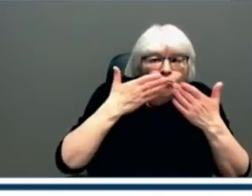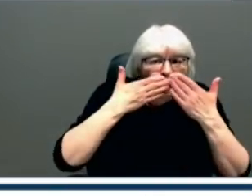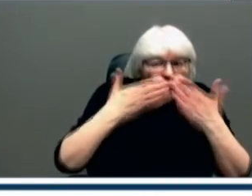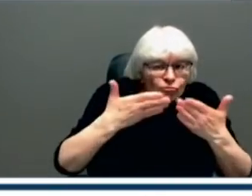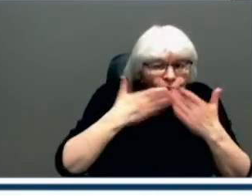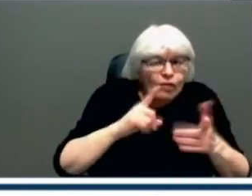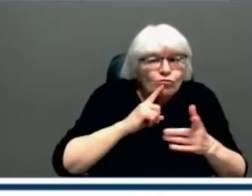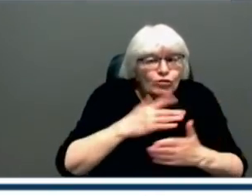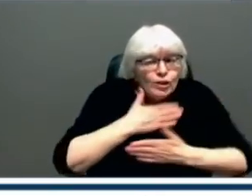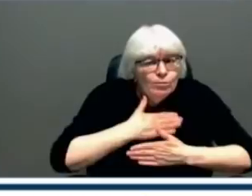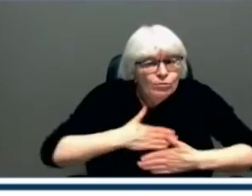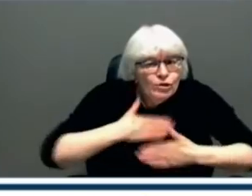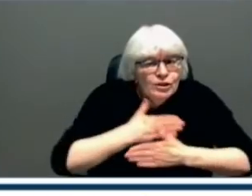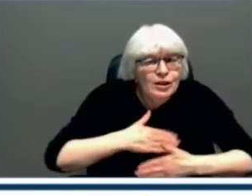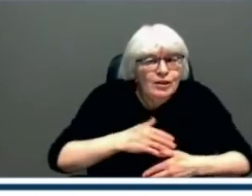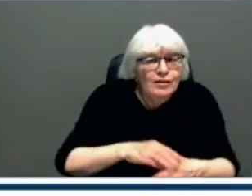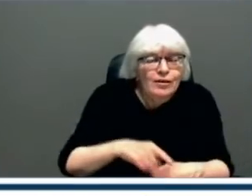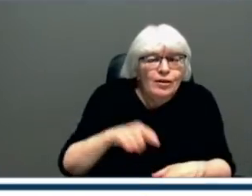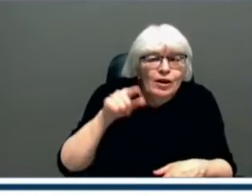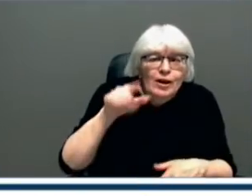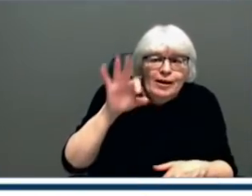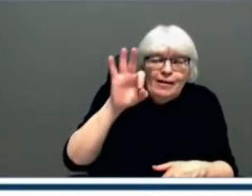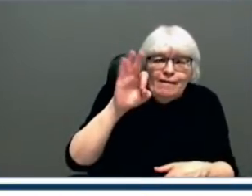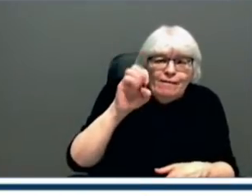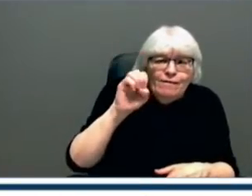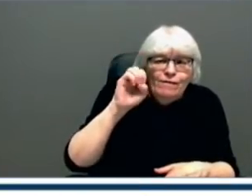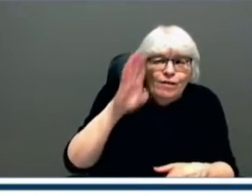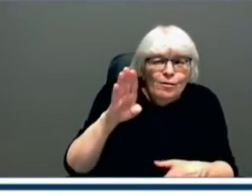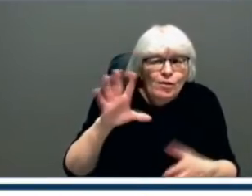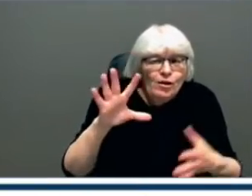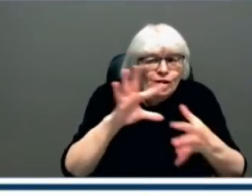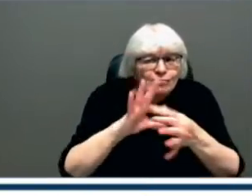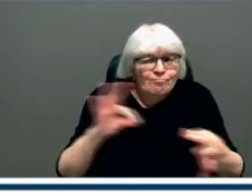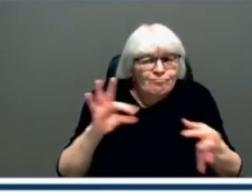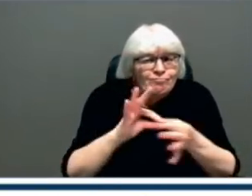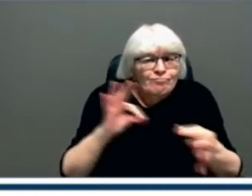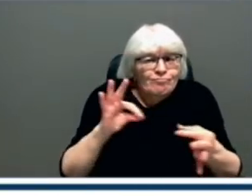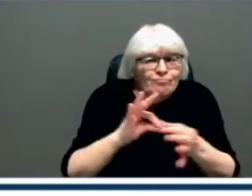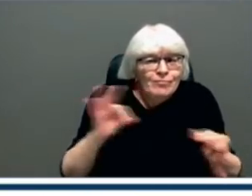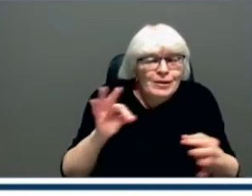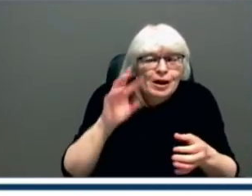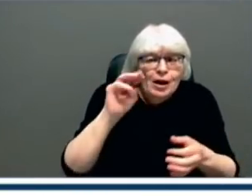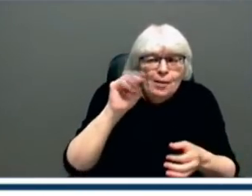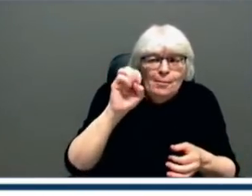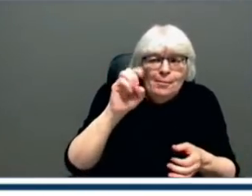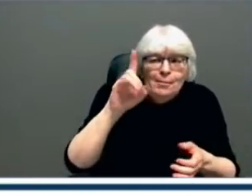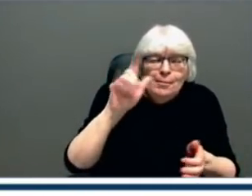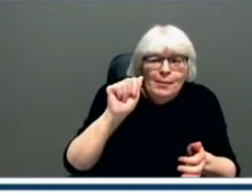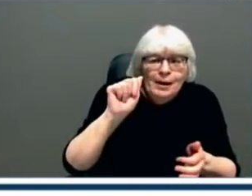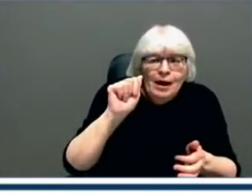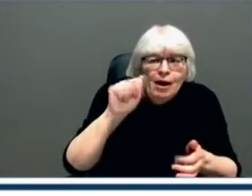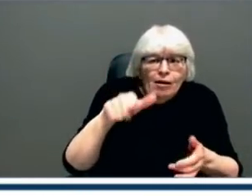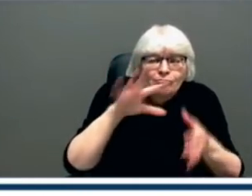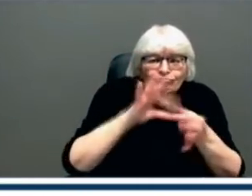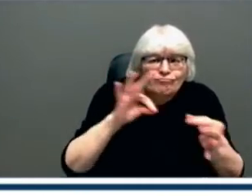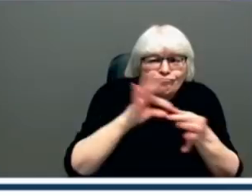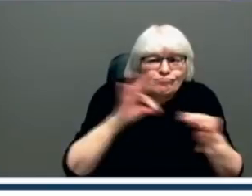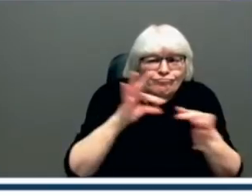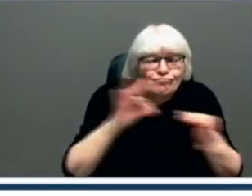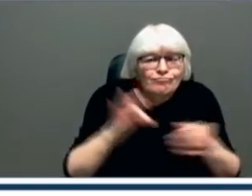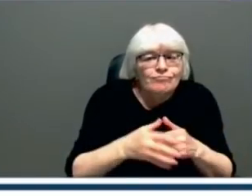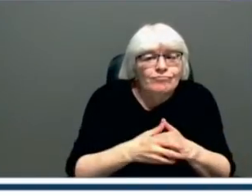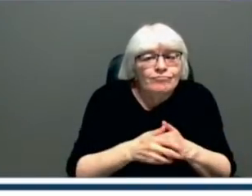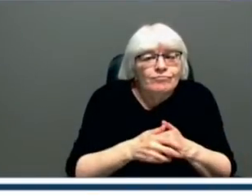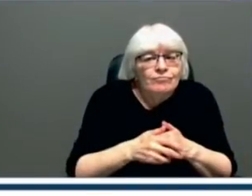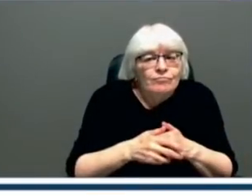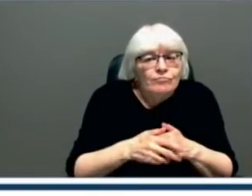one of the media briefings for Nova Scotia, you had used the figure, and please correct me if I'm wrong, that hospital beds in Nova